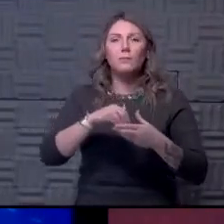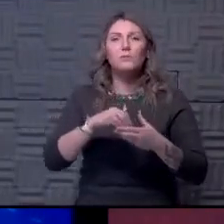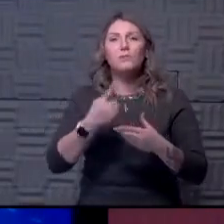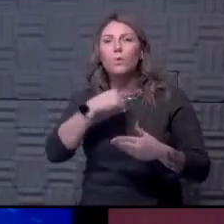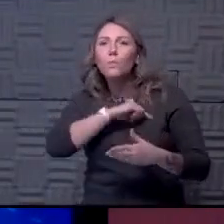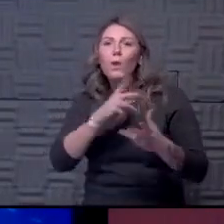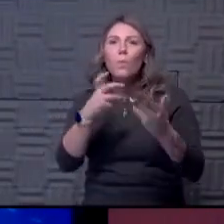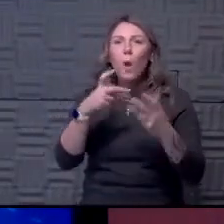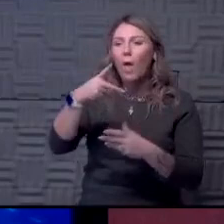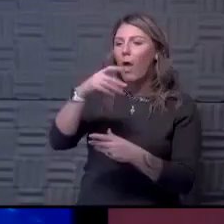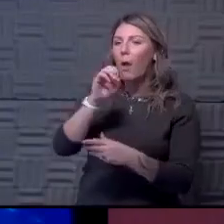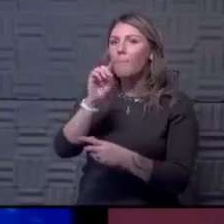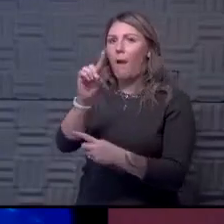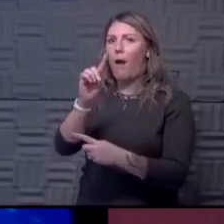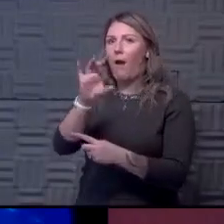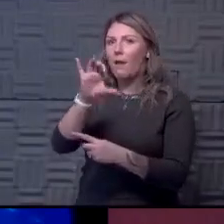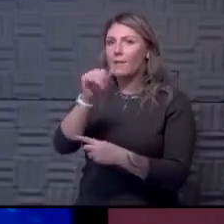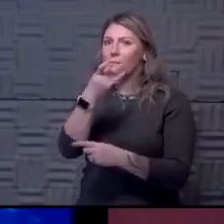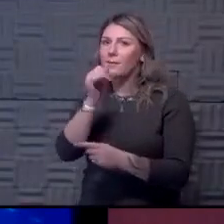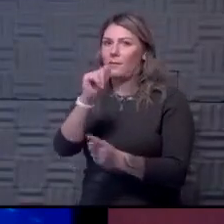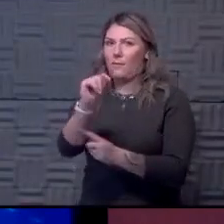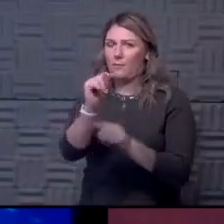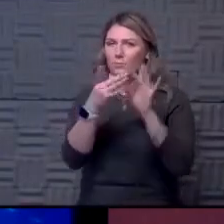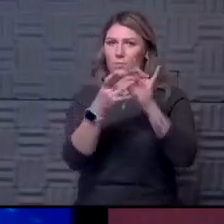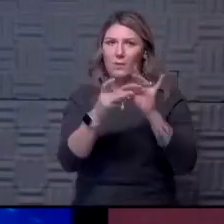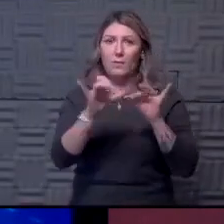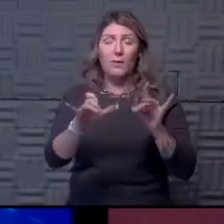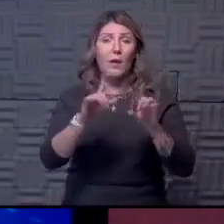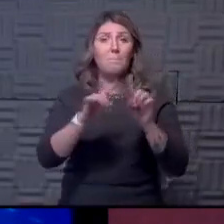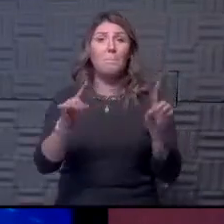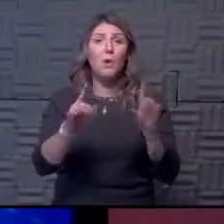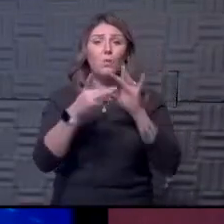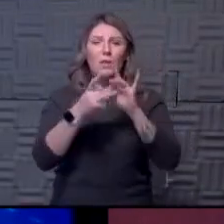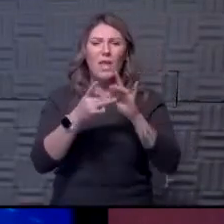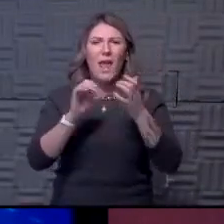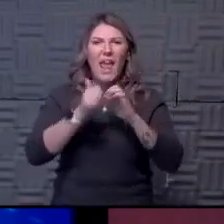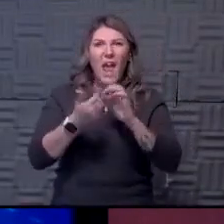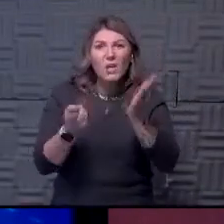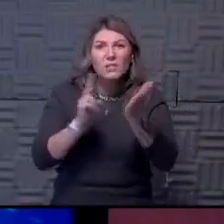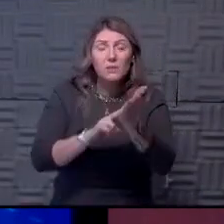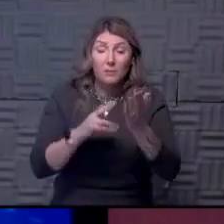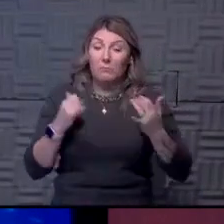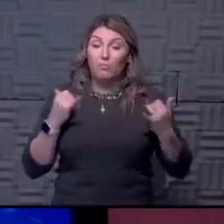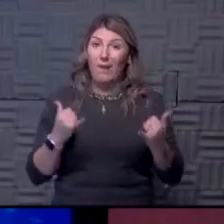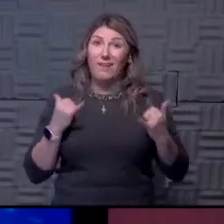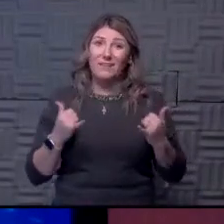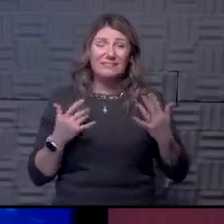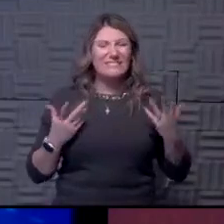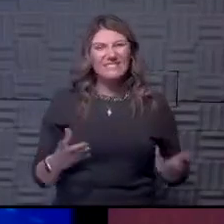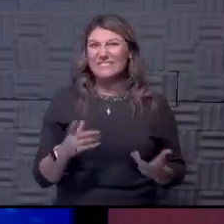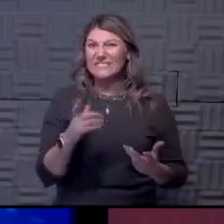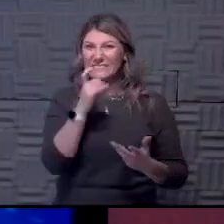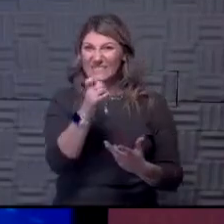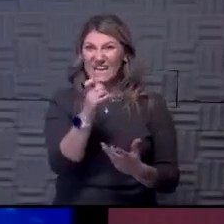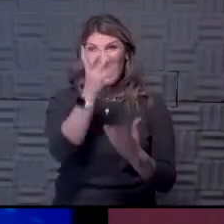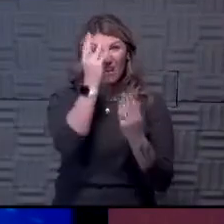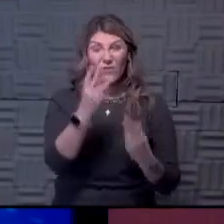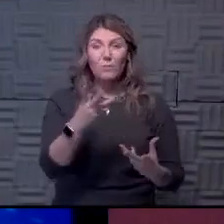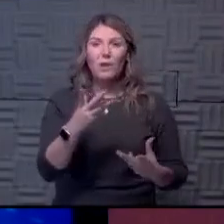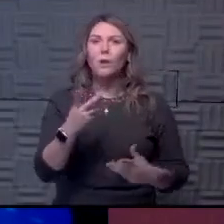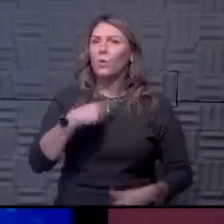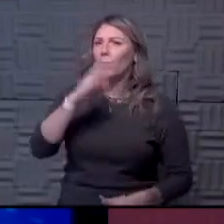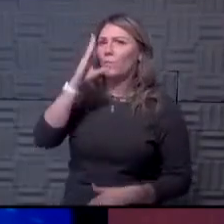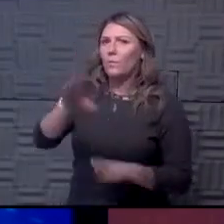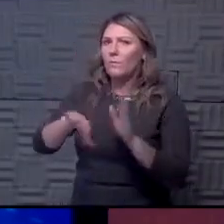some podcasting on that, but in terms of like, how do they sign up right now? I don't have information. We're going to find